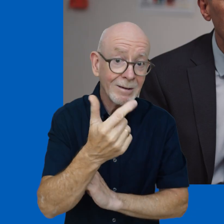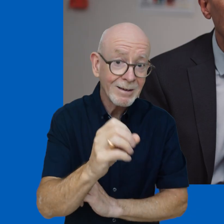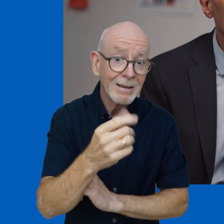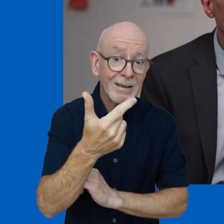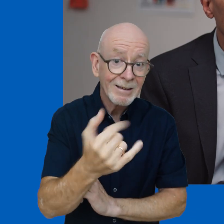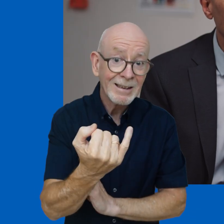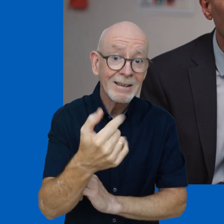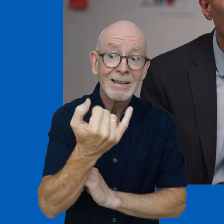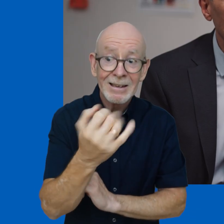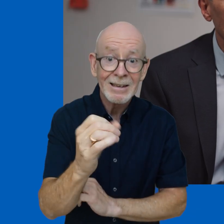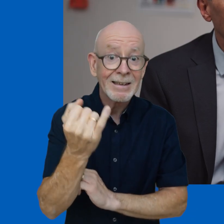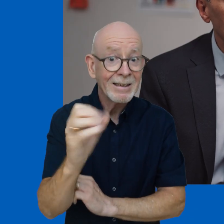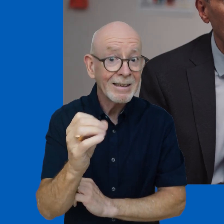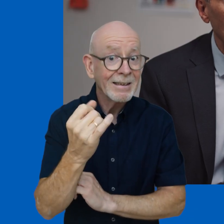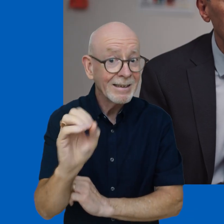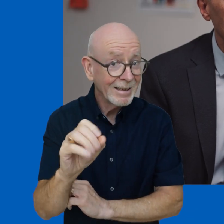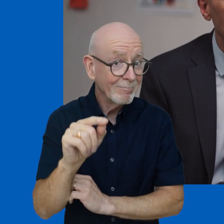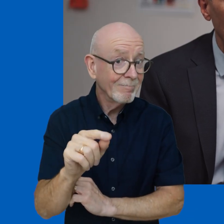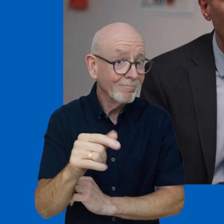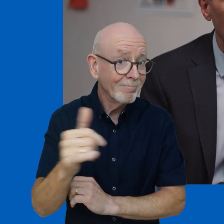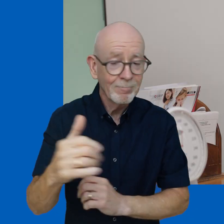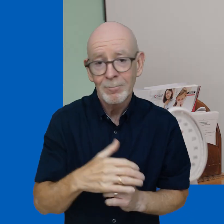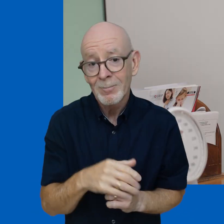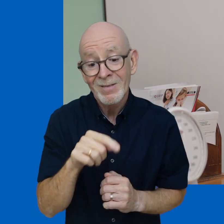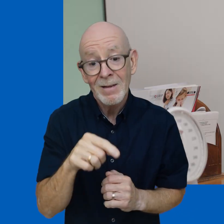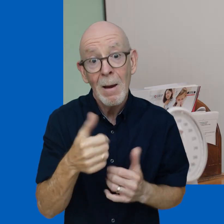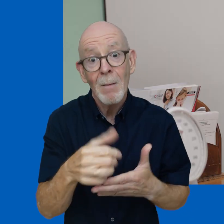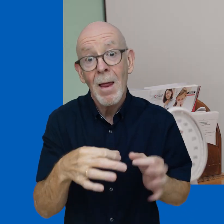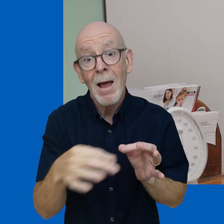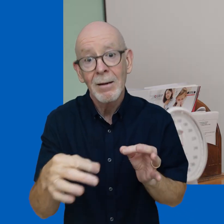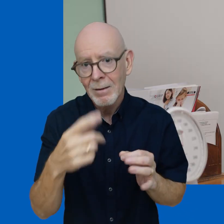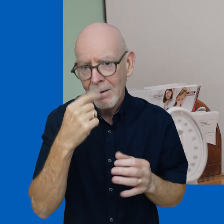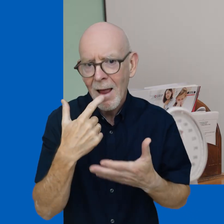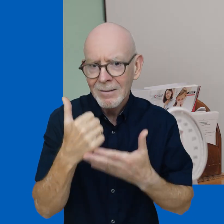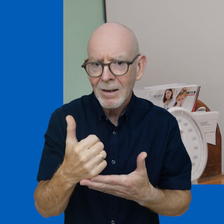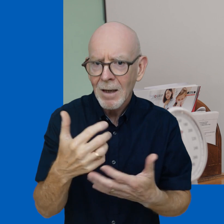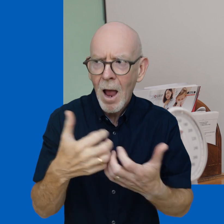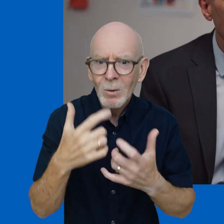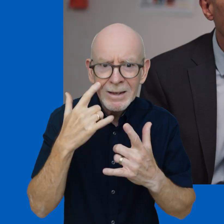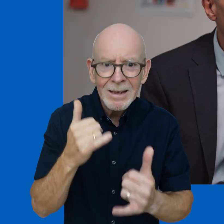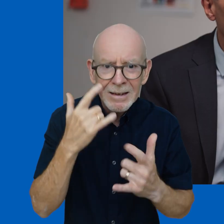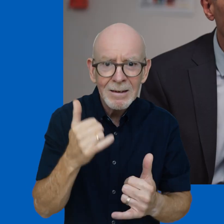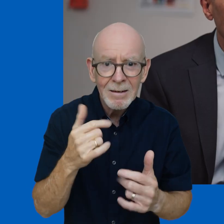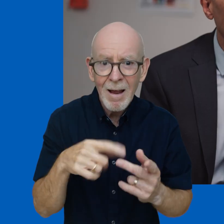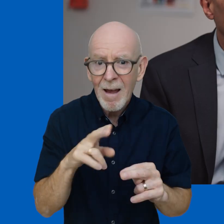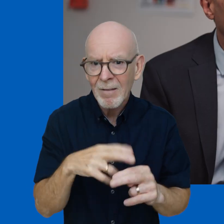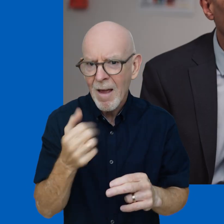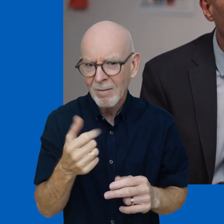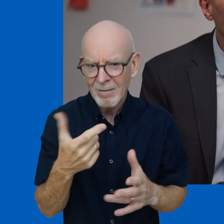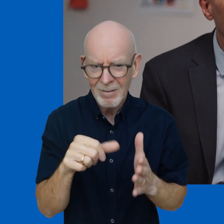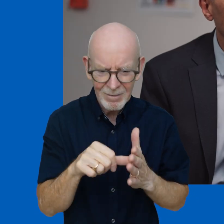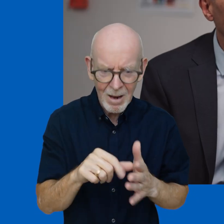0800 707 6060. This helpline gives advice on how to do the test, even if